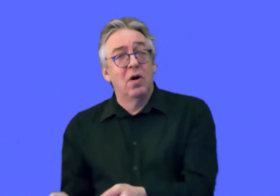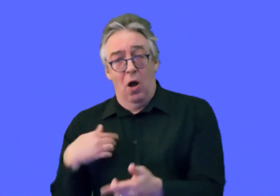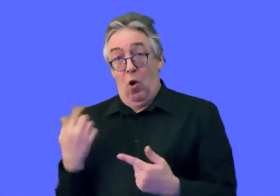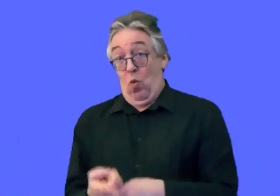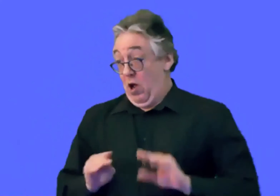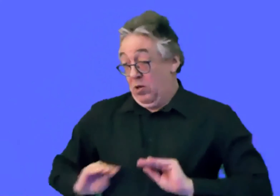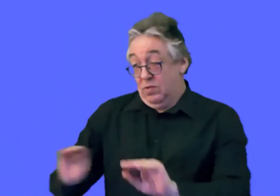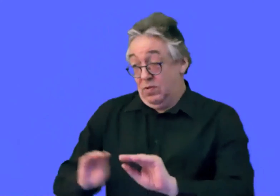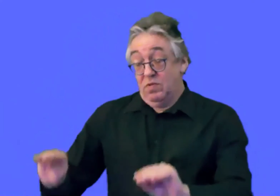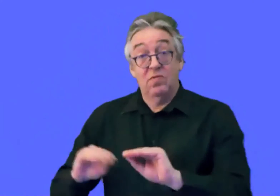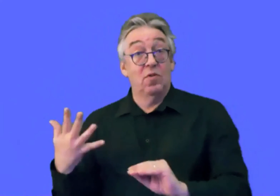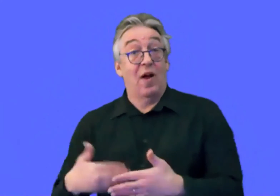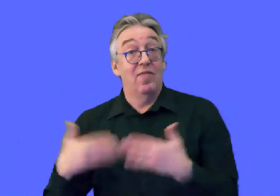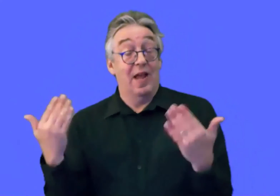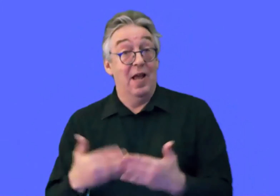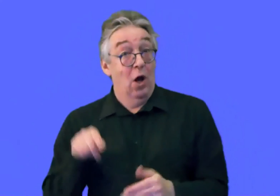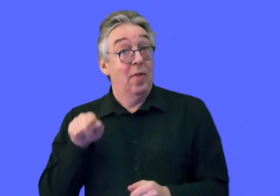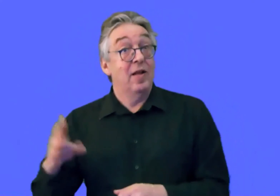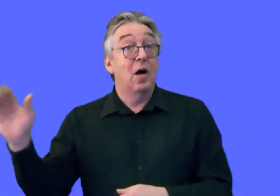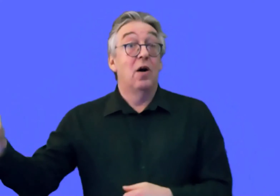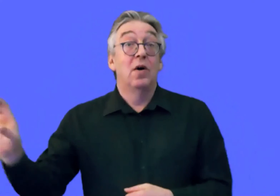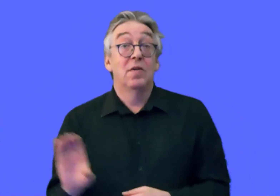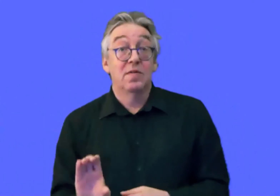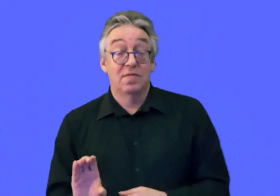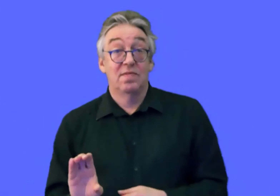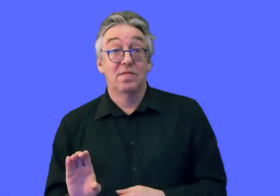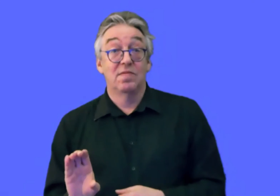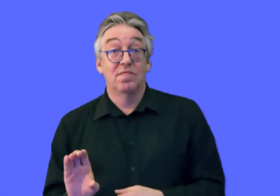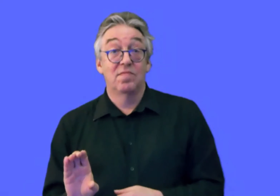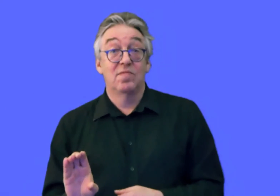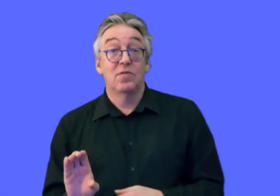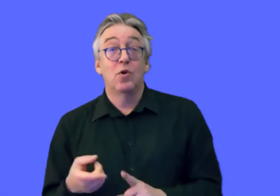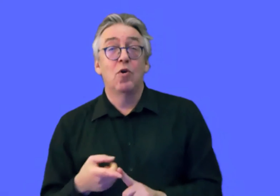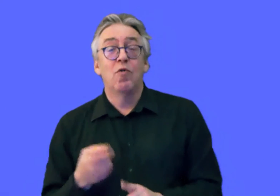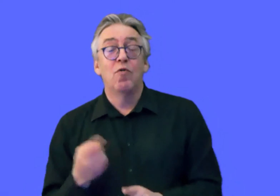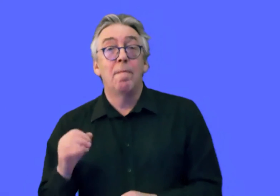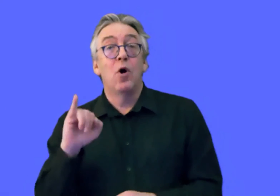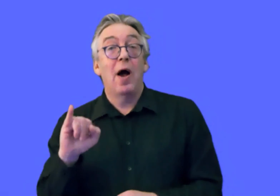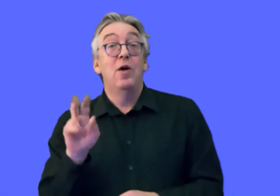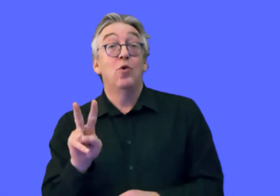whole process was actually funded by the Leonard Cheshire through the i2i program.